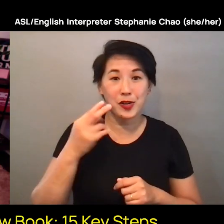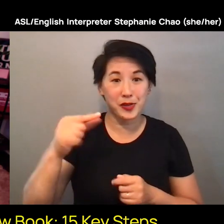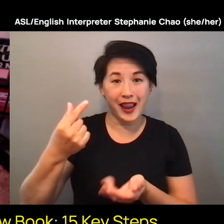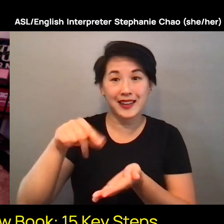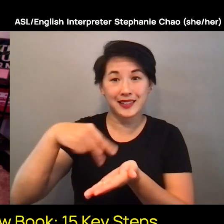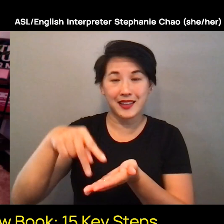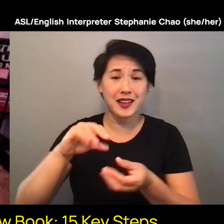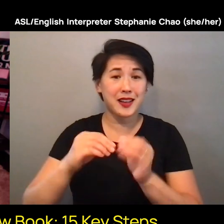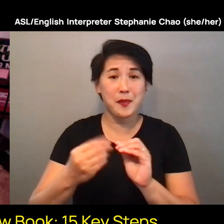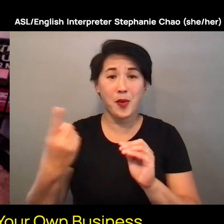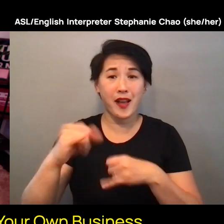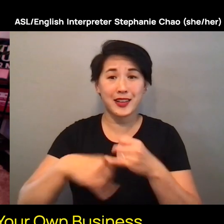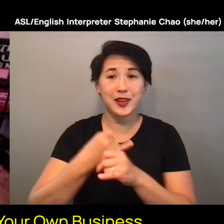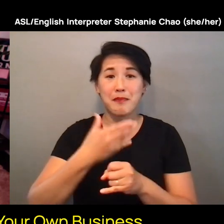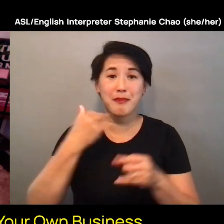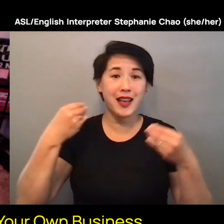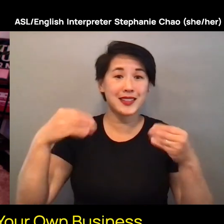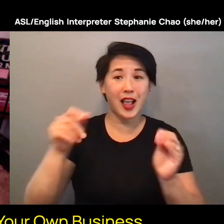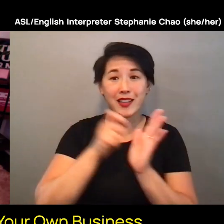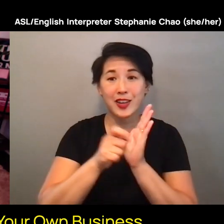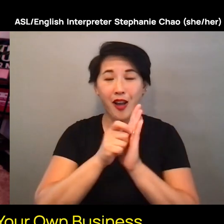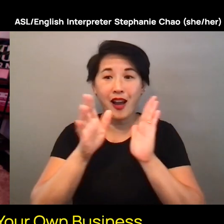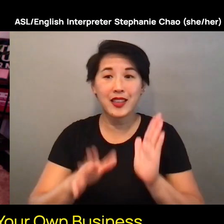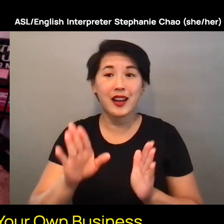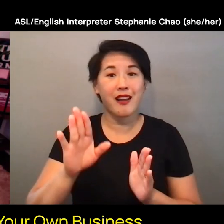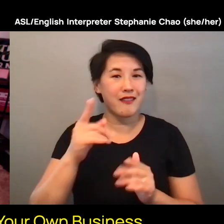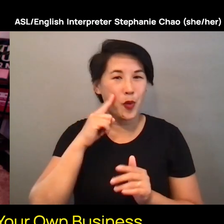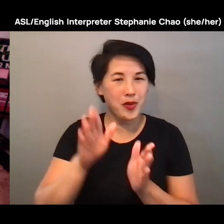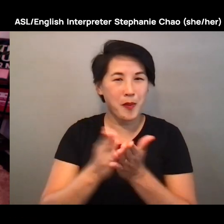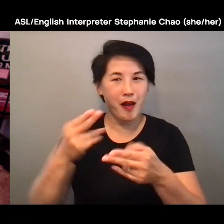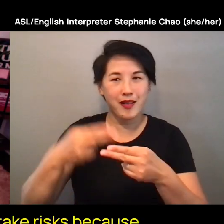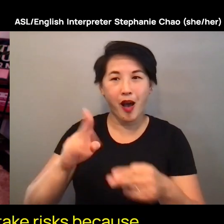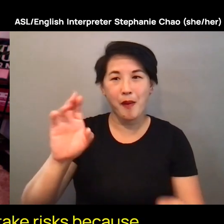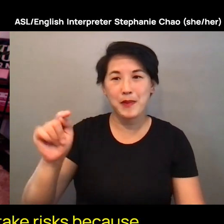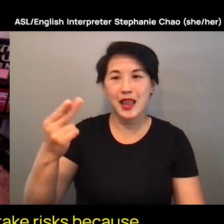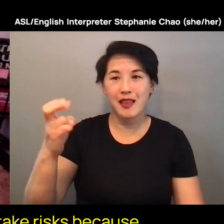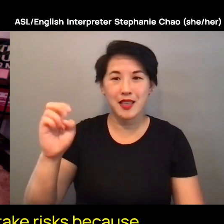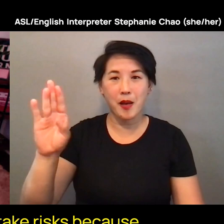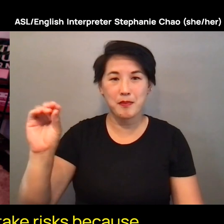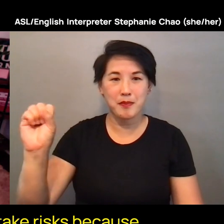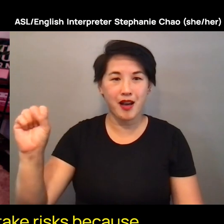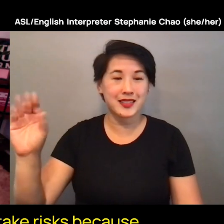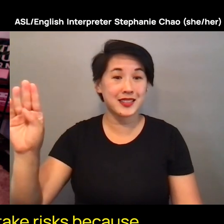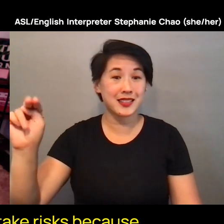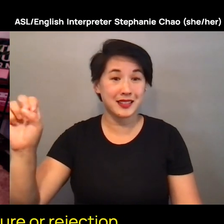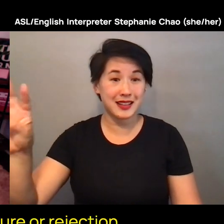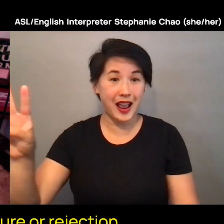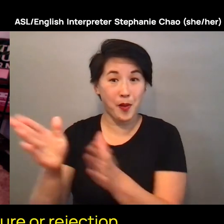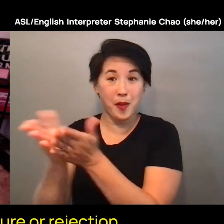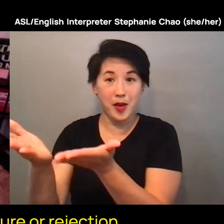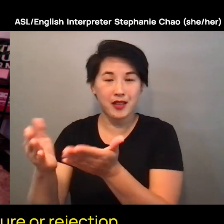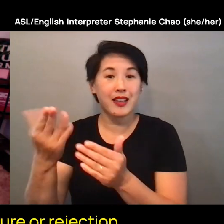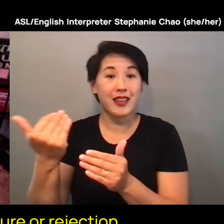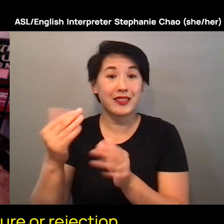book, 15 Key Steps to Start, Run, and Grow Your Own Business. So often, people don't take risks because they